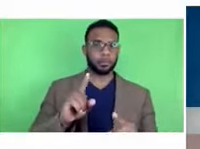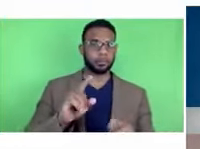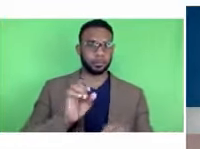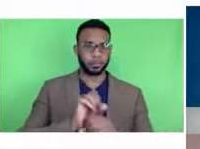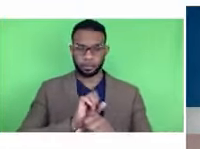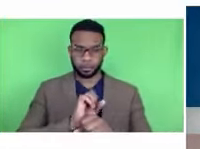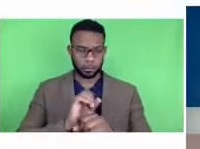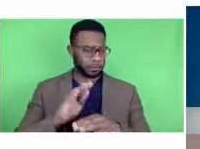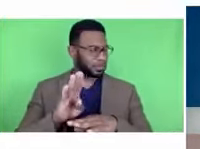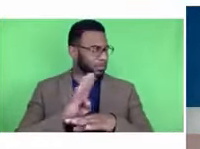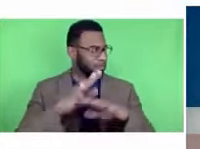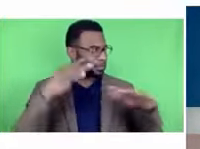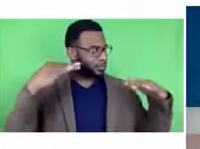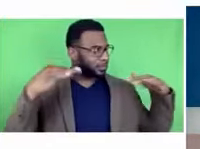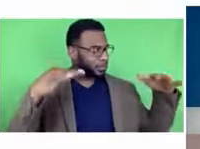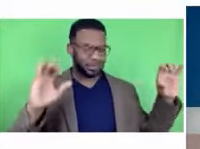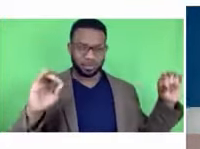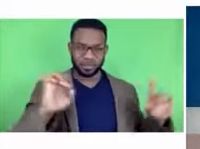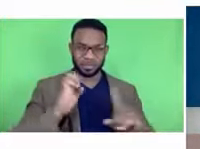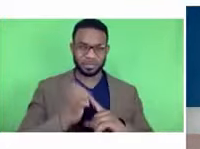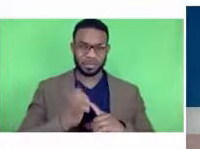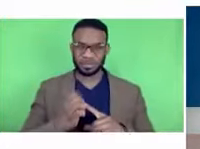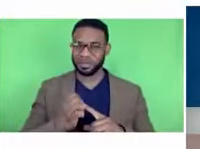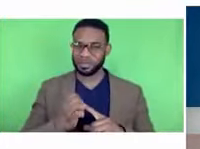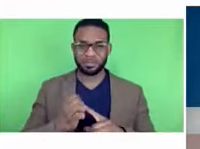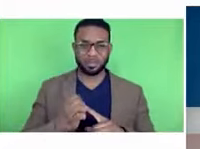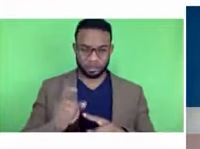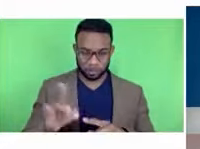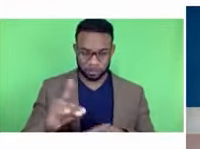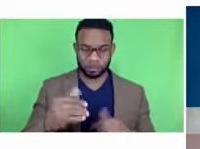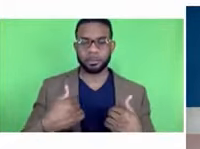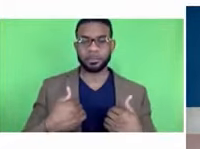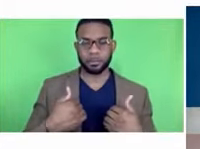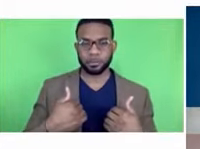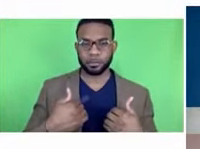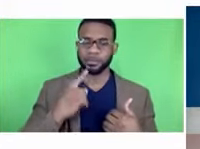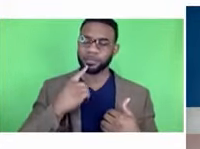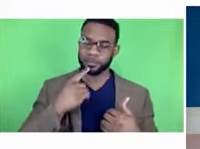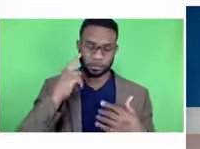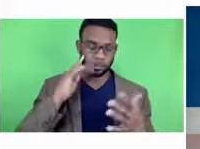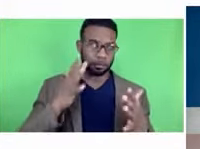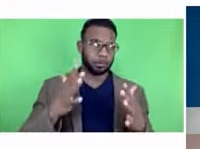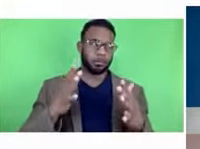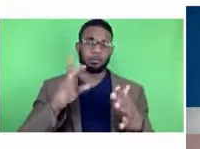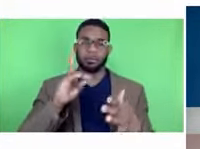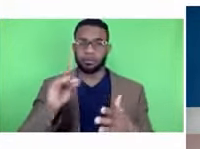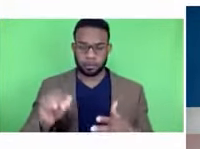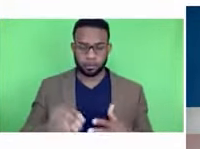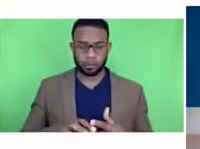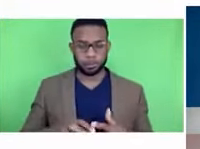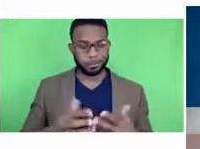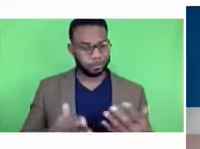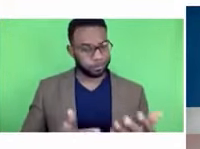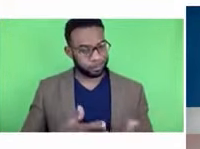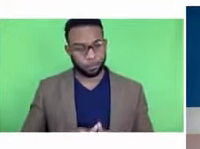noisy office environment, and they did have a severe anxiety disorder.